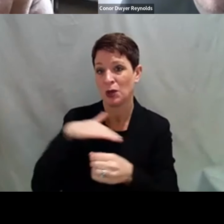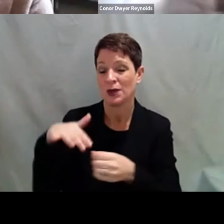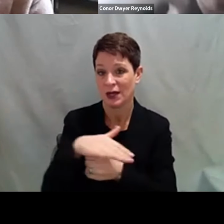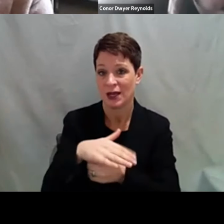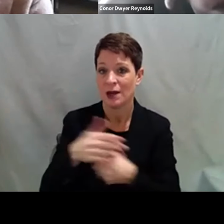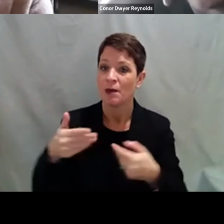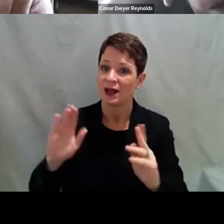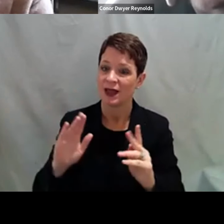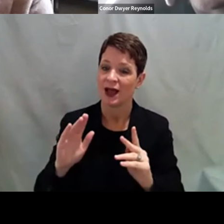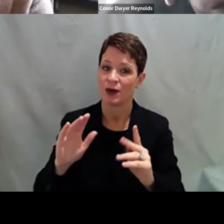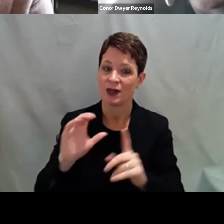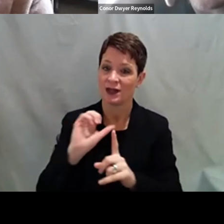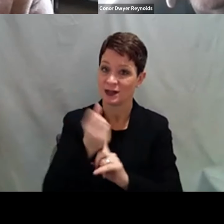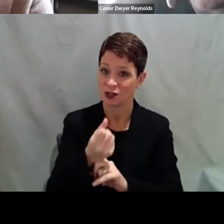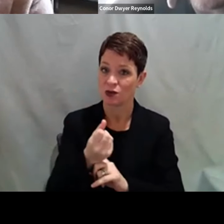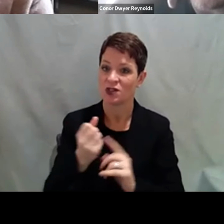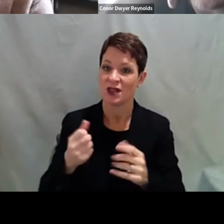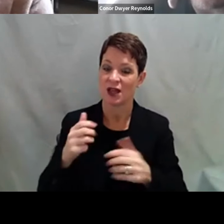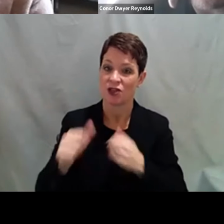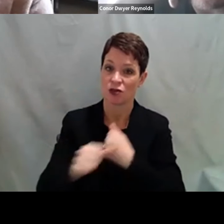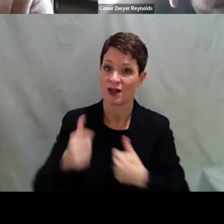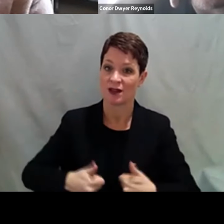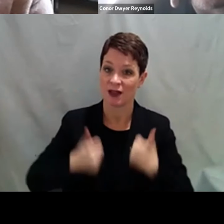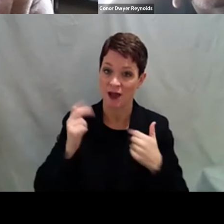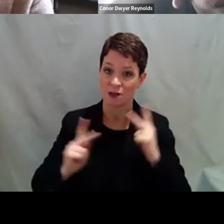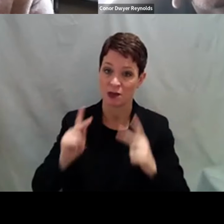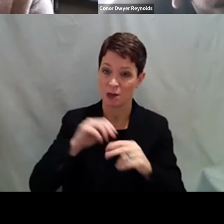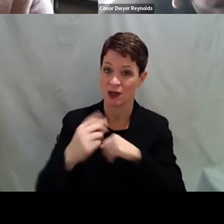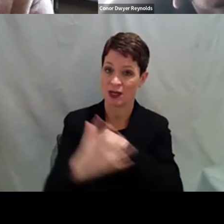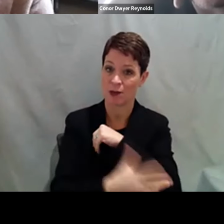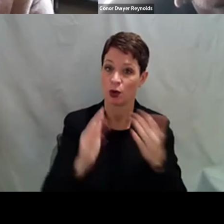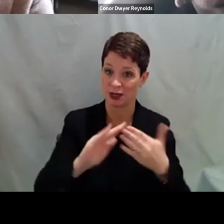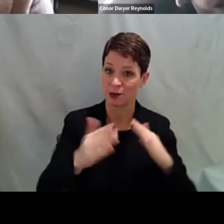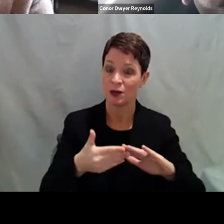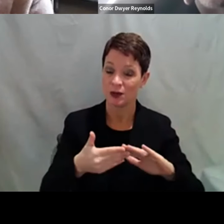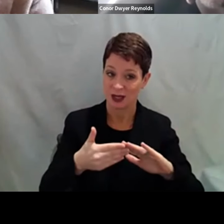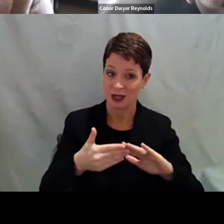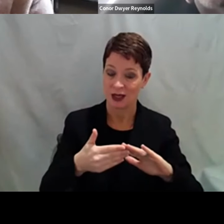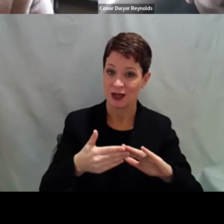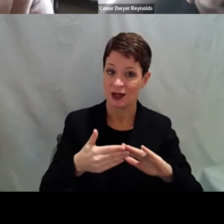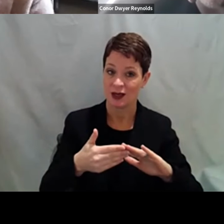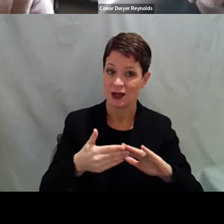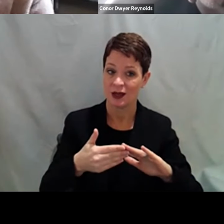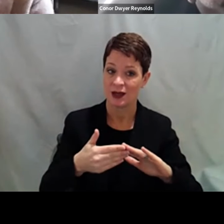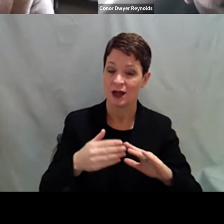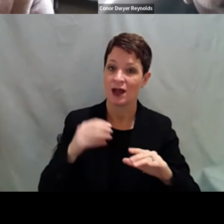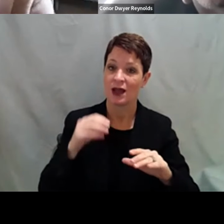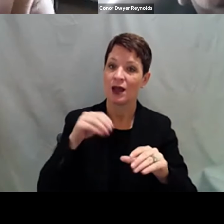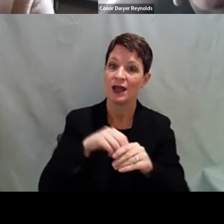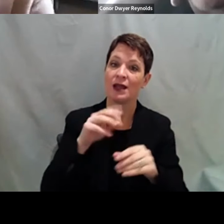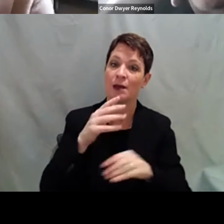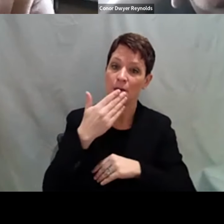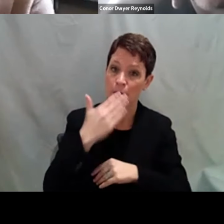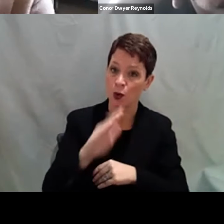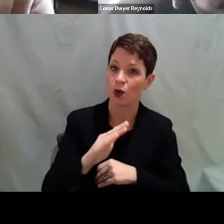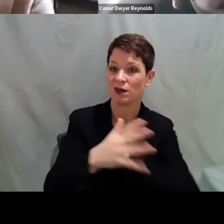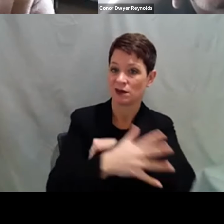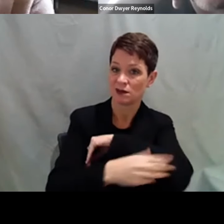allowing conditions that threaten the lives of people in poor communities that are in poor air quality